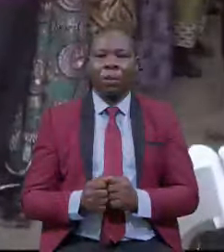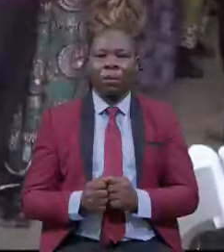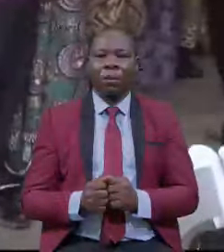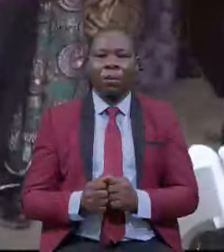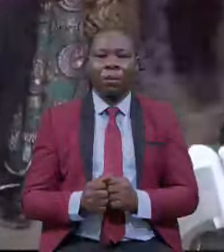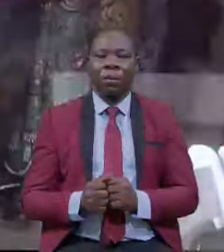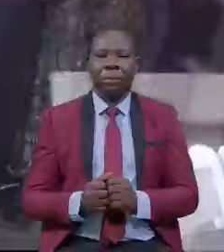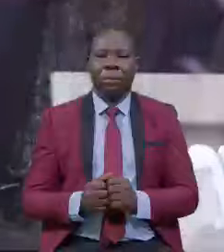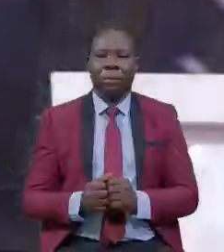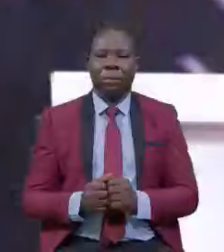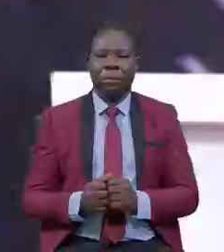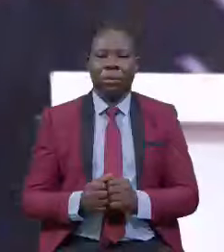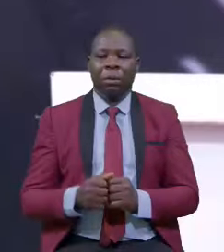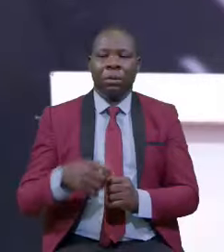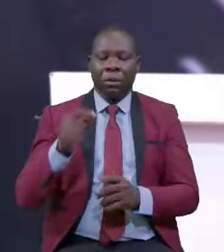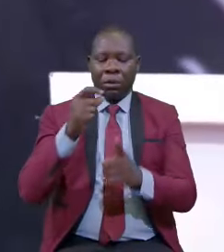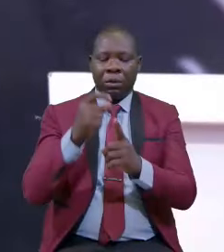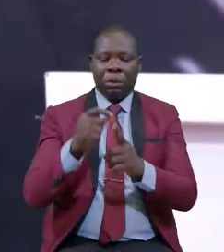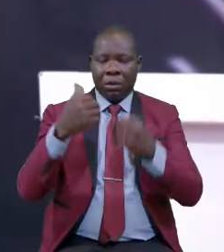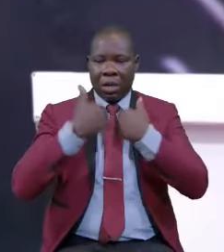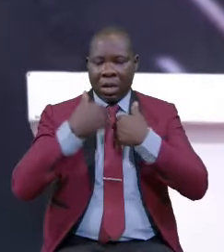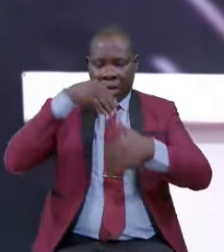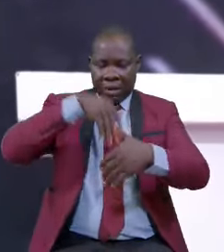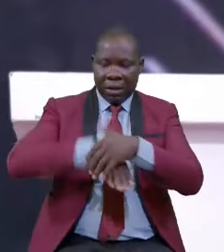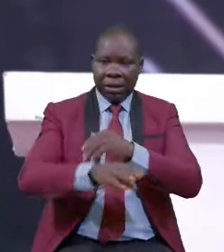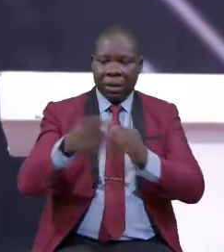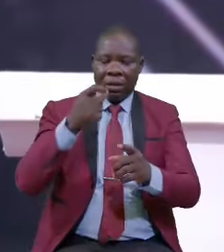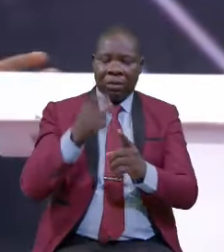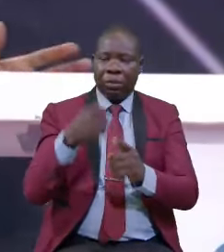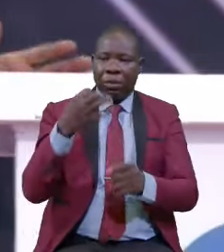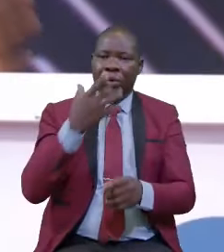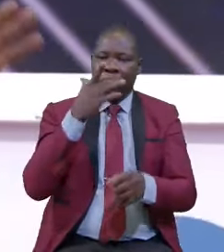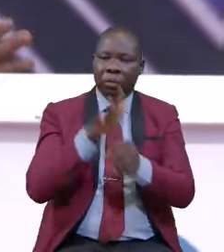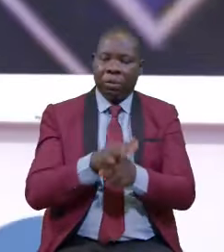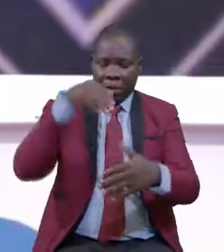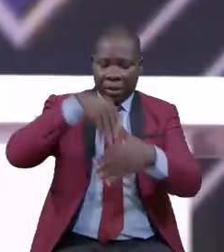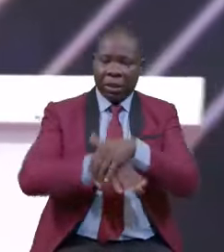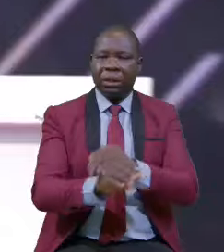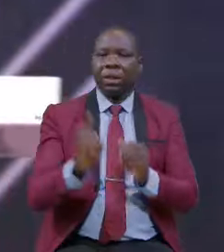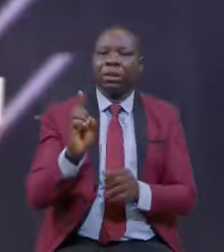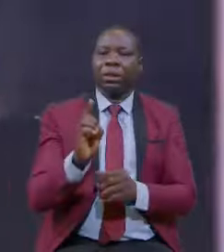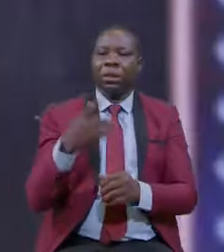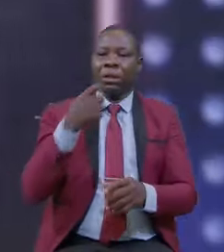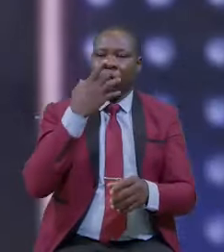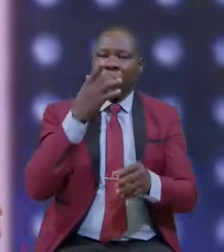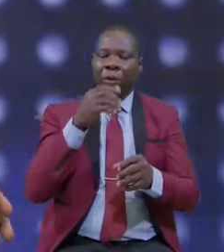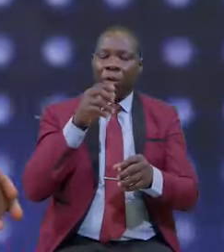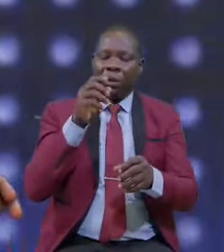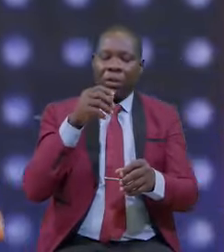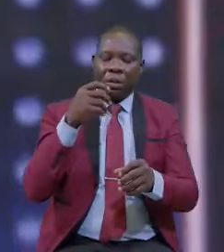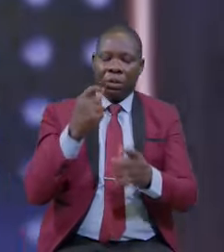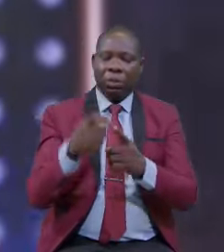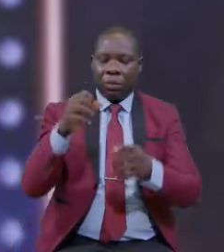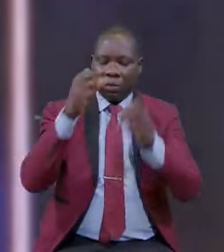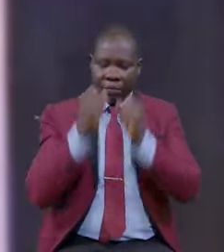The word has entered. The word of promise entered. The word of power